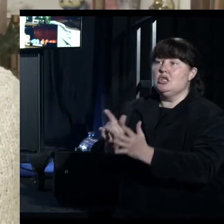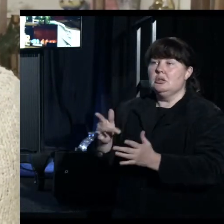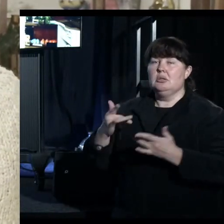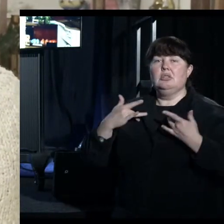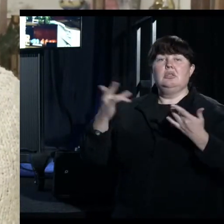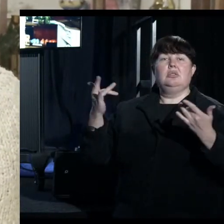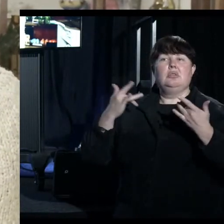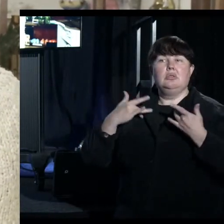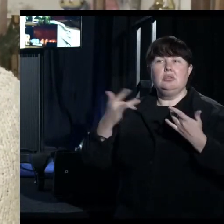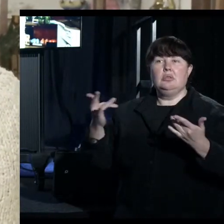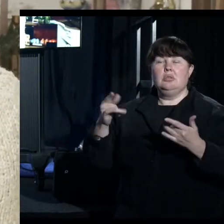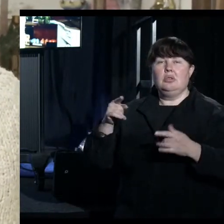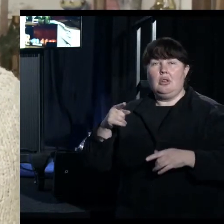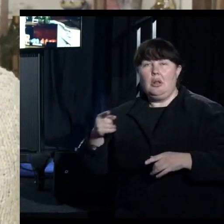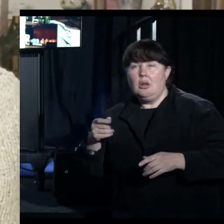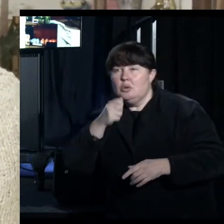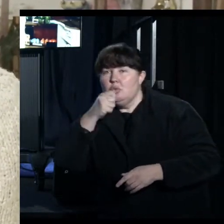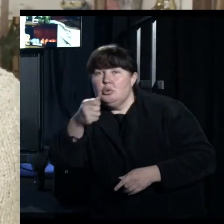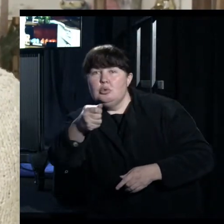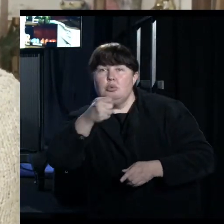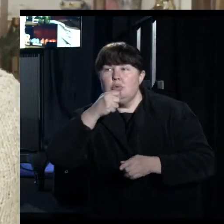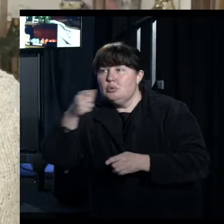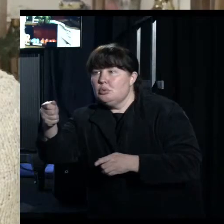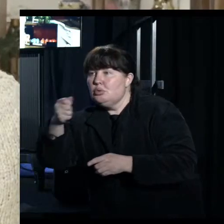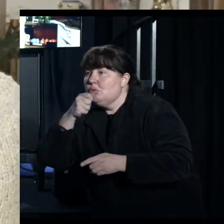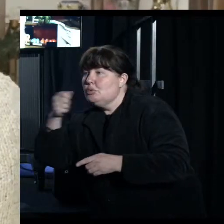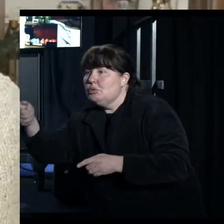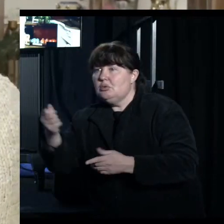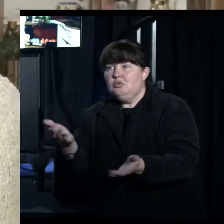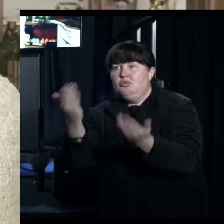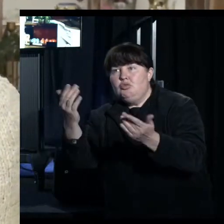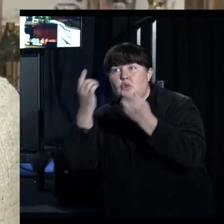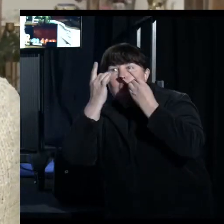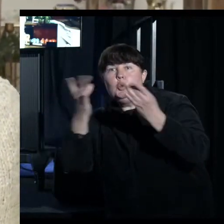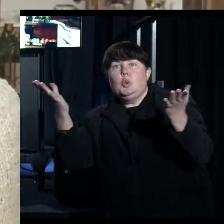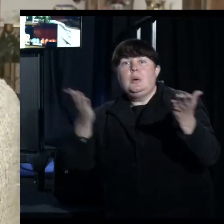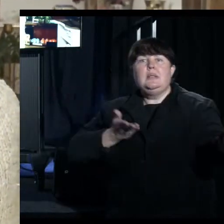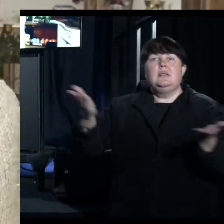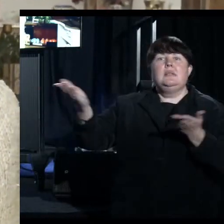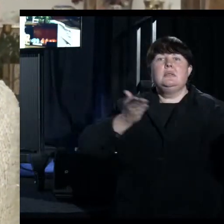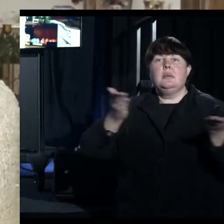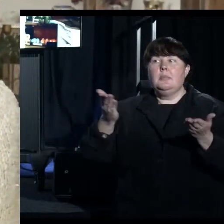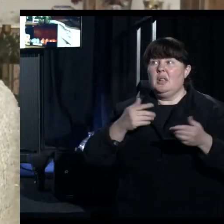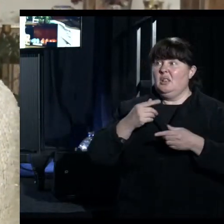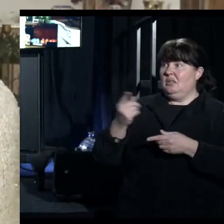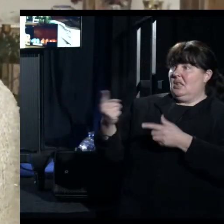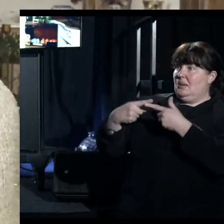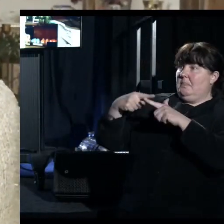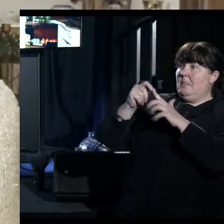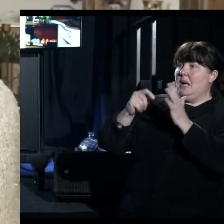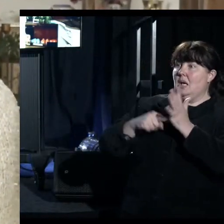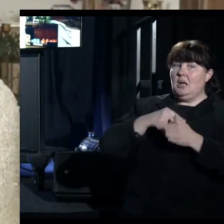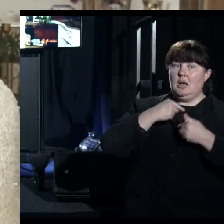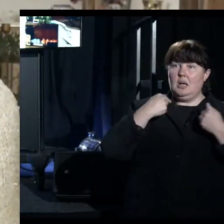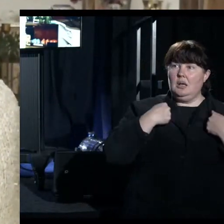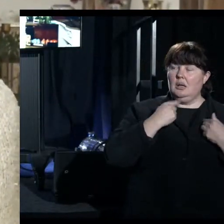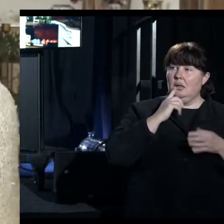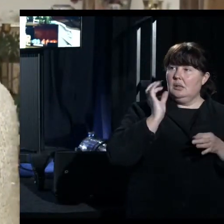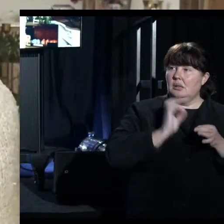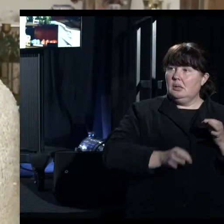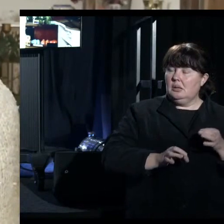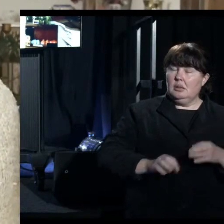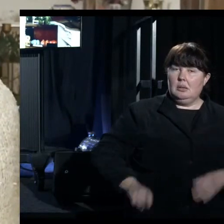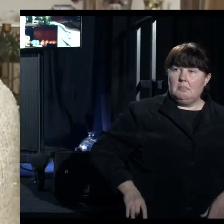expecting us to pay, expecting us to play, saying, be the perfect victim, the expert,